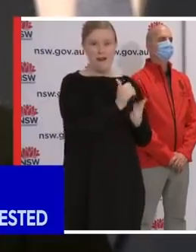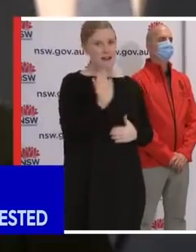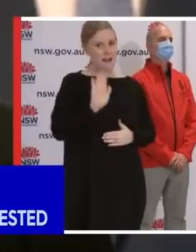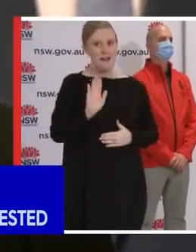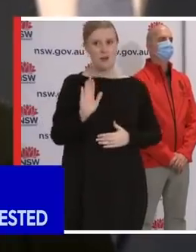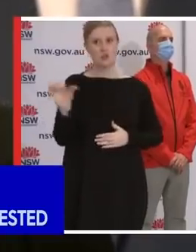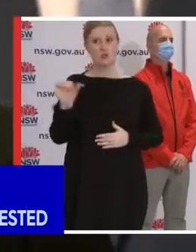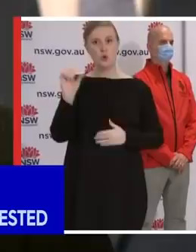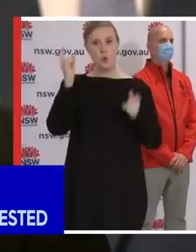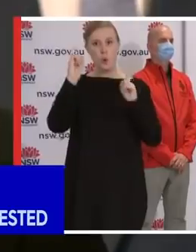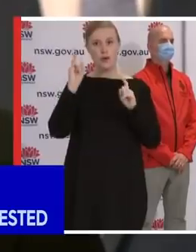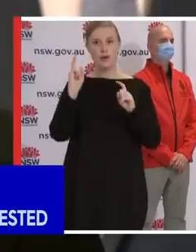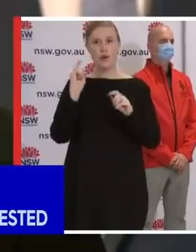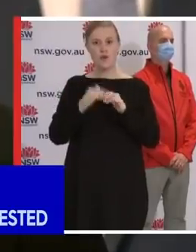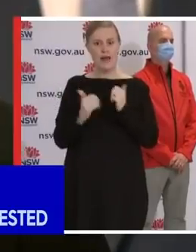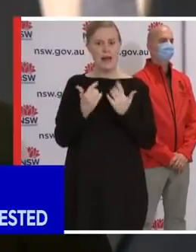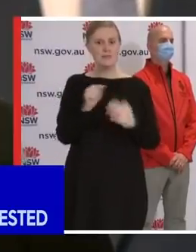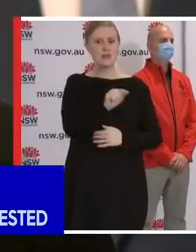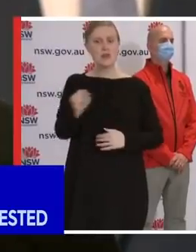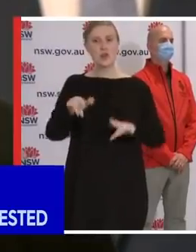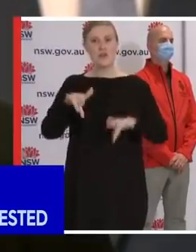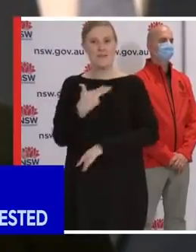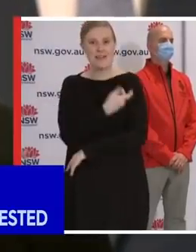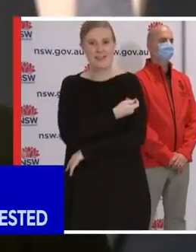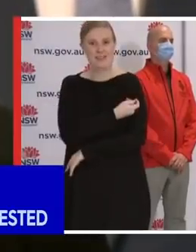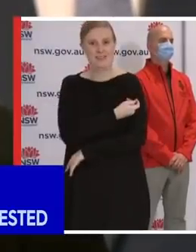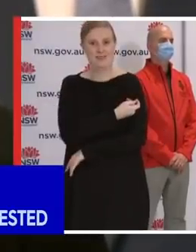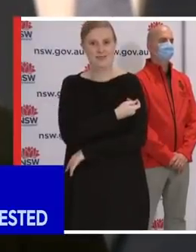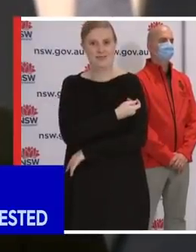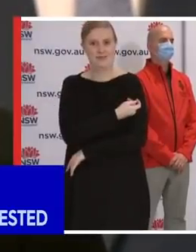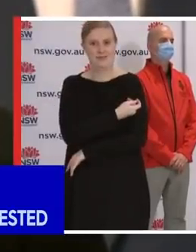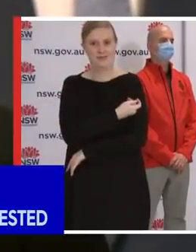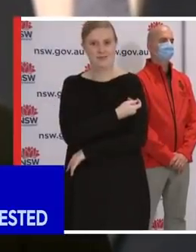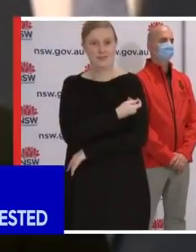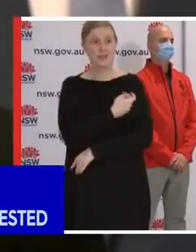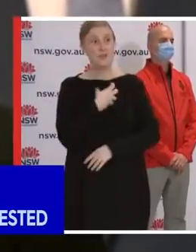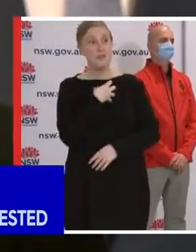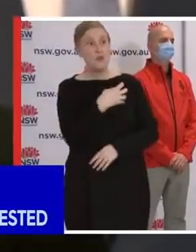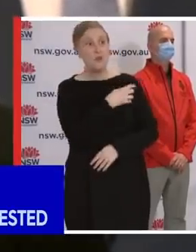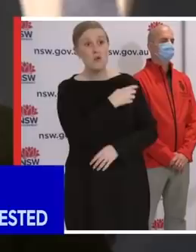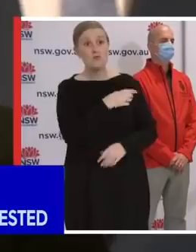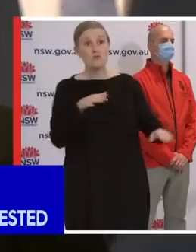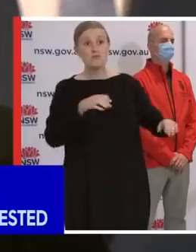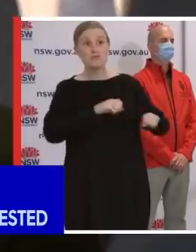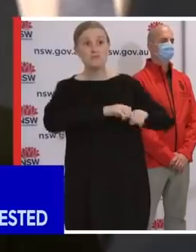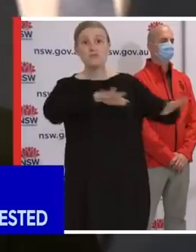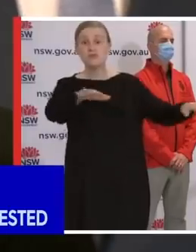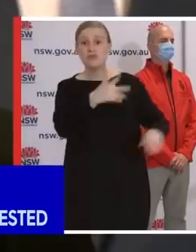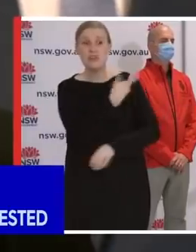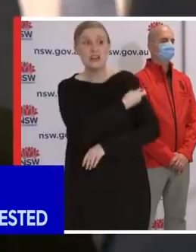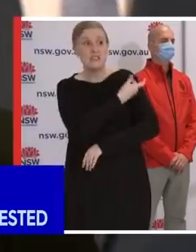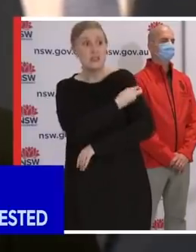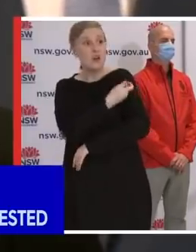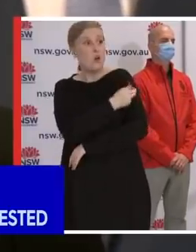ICU, it's keeping people out of hospital. So it's not the total number of cases you need to look at to predict what's going to happen in intensive